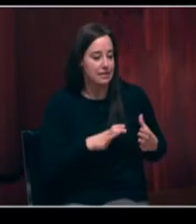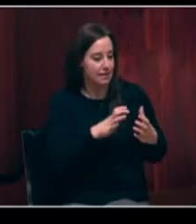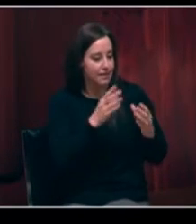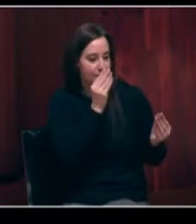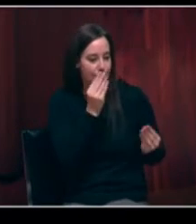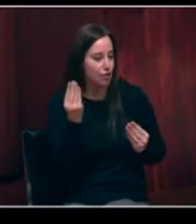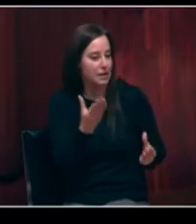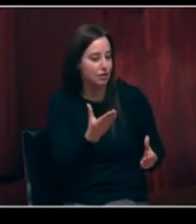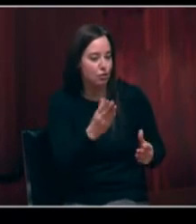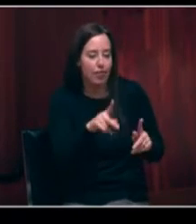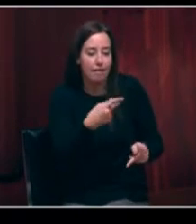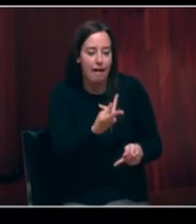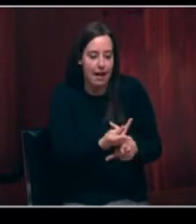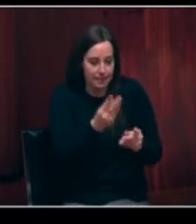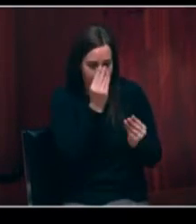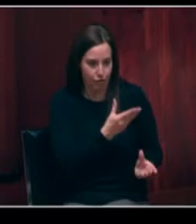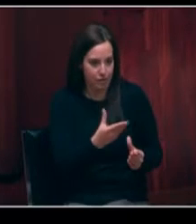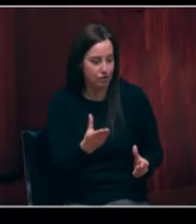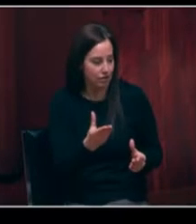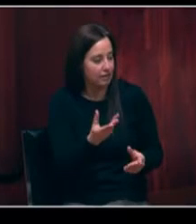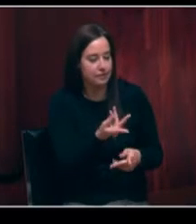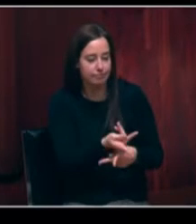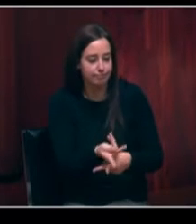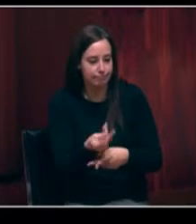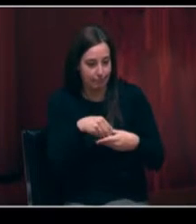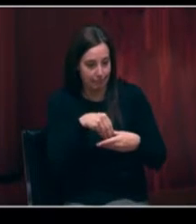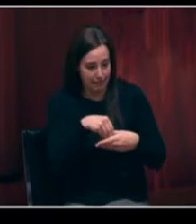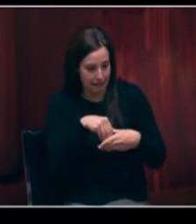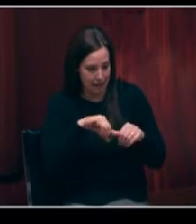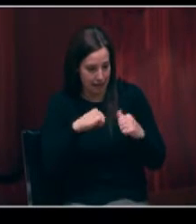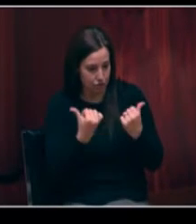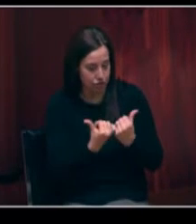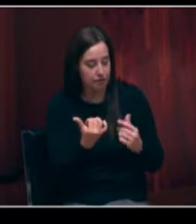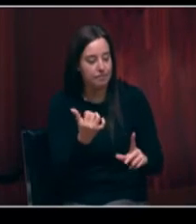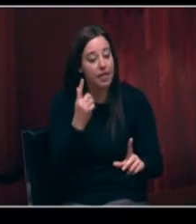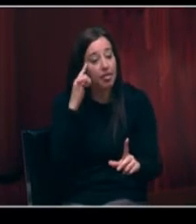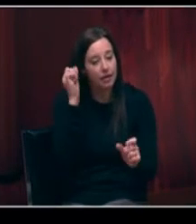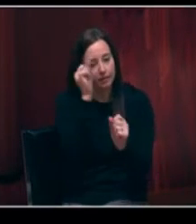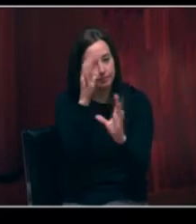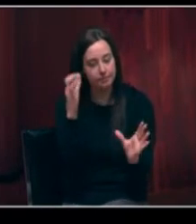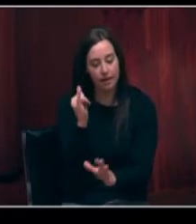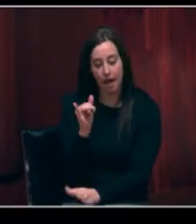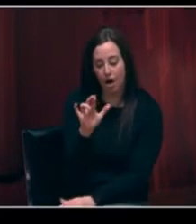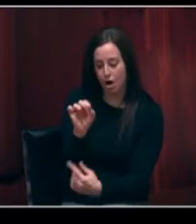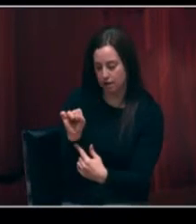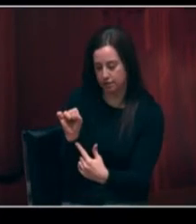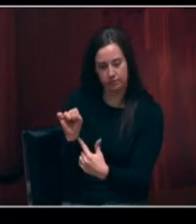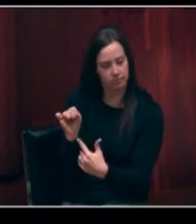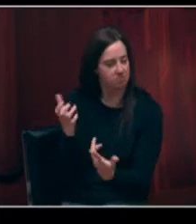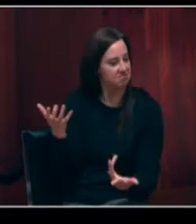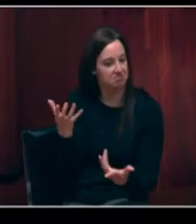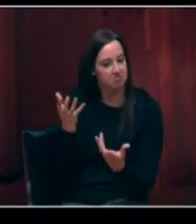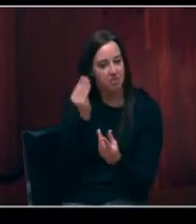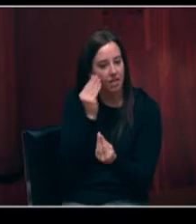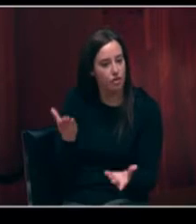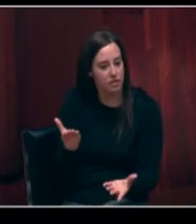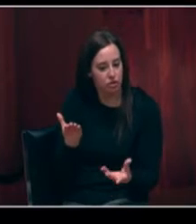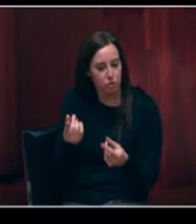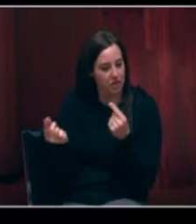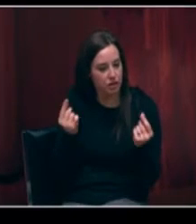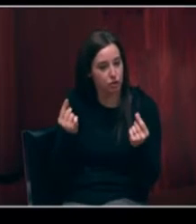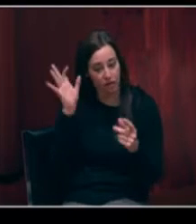are handled within agencies. Think about it really quick about, let's take the IRS. What type of information do they handle? Federal tax information. Think